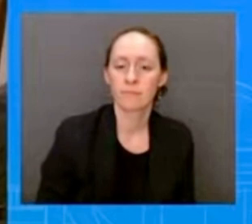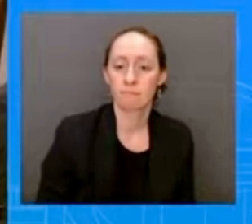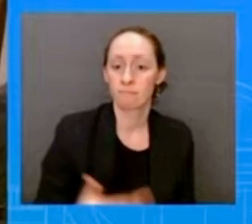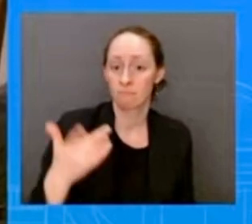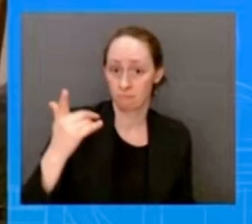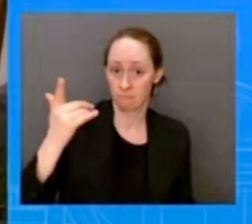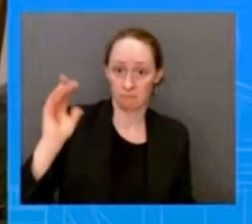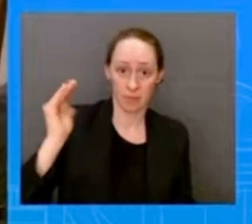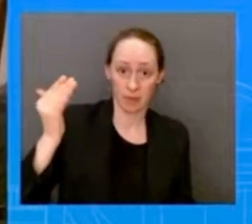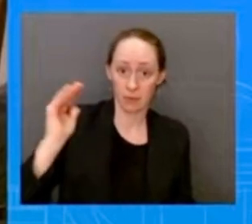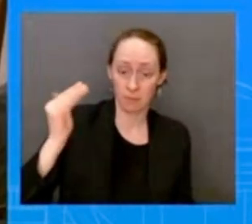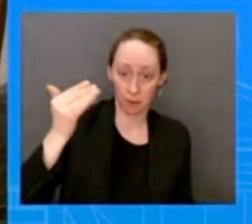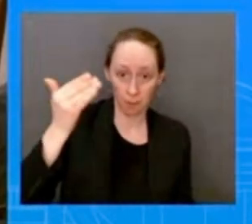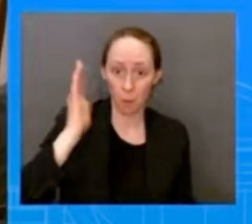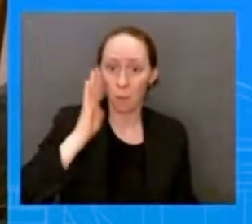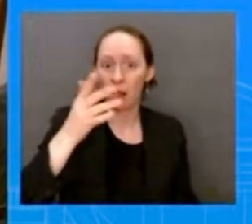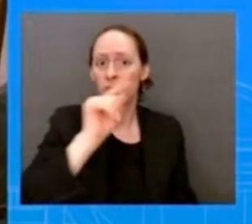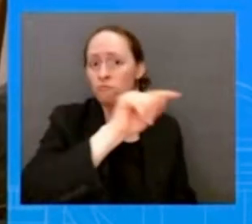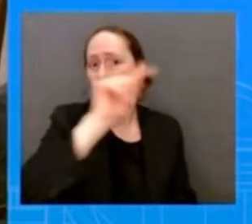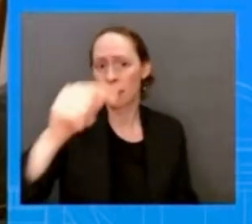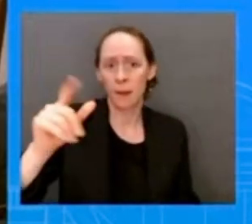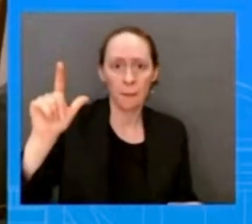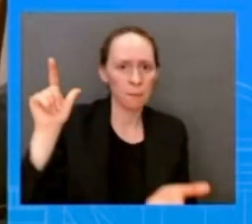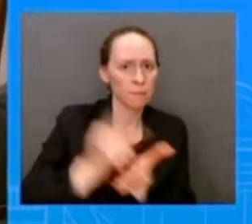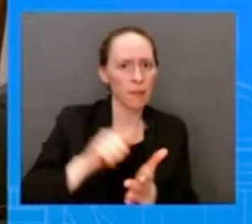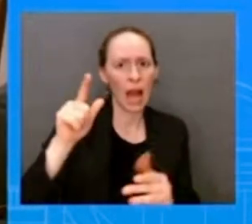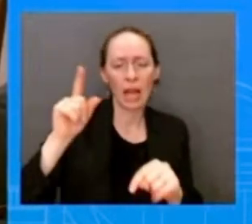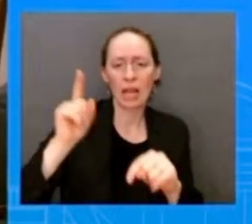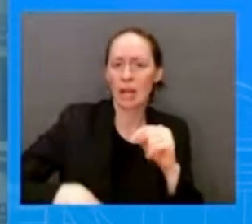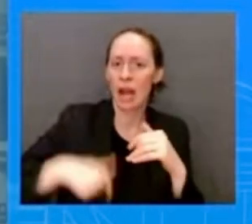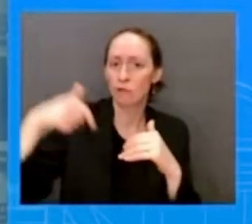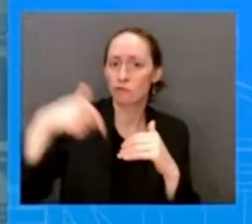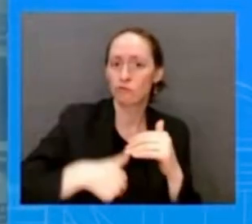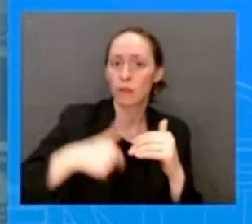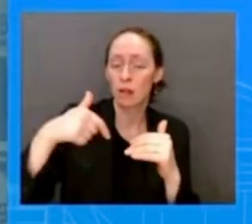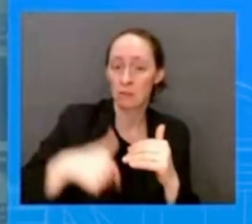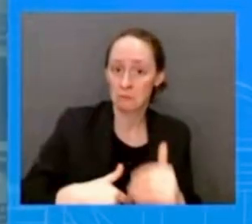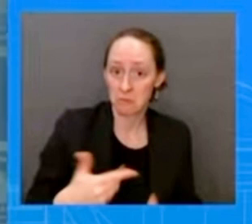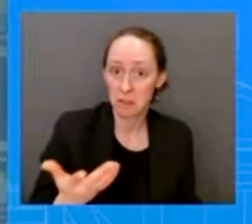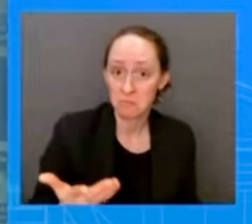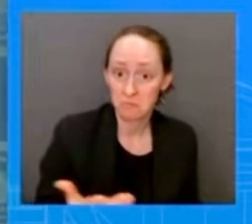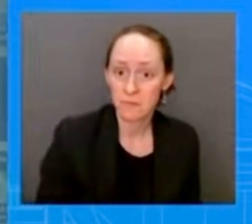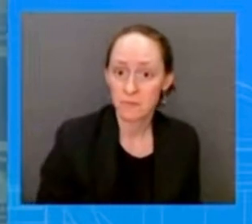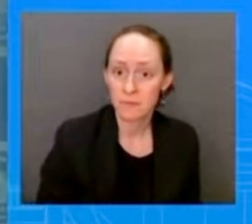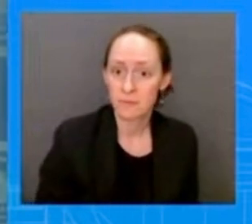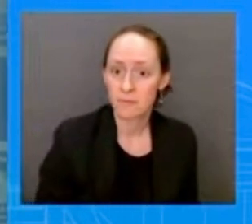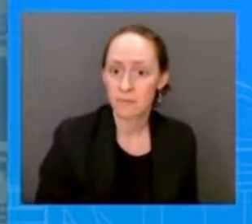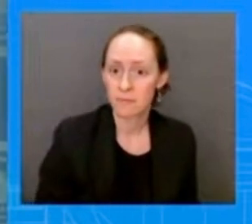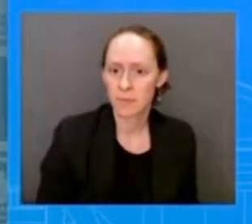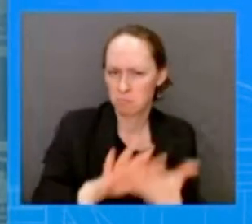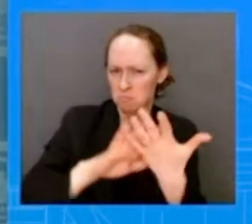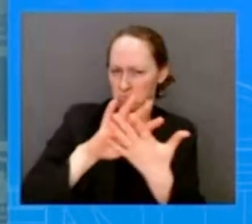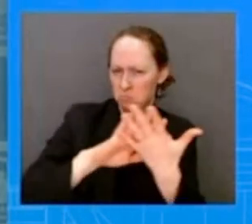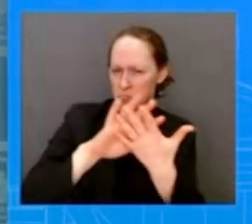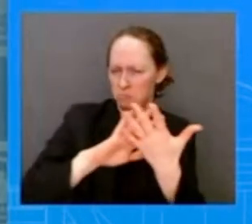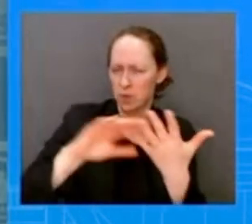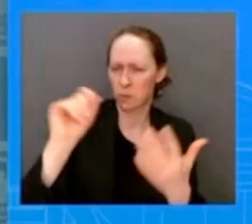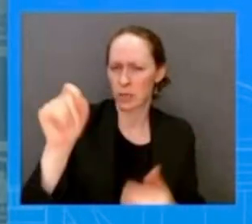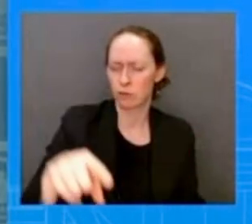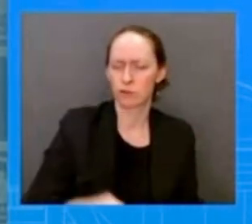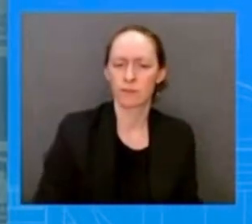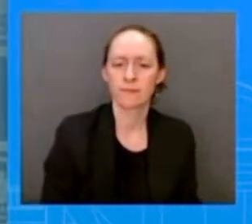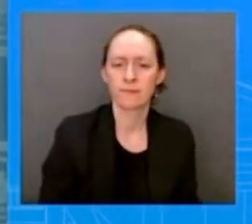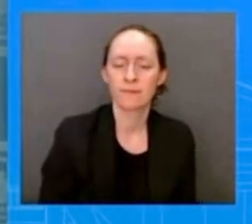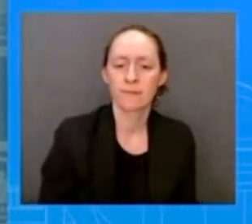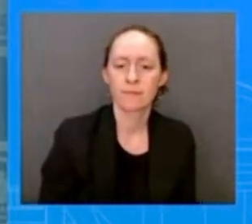offering approval of at least part of this project? So I don't have anything to share on that. That's a decision that's going to be made by the Secretary of Interior. That's for